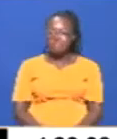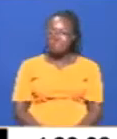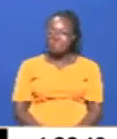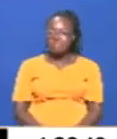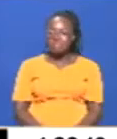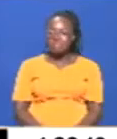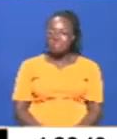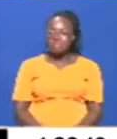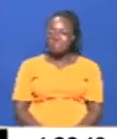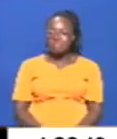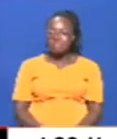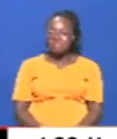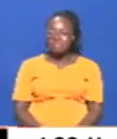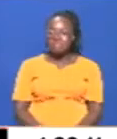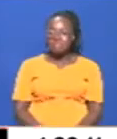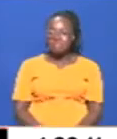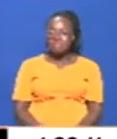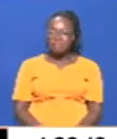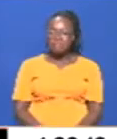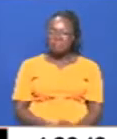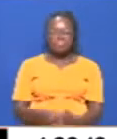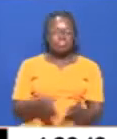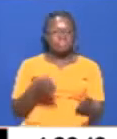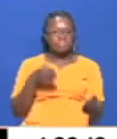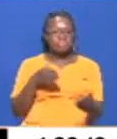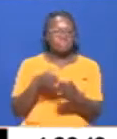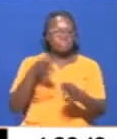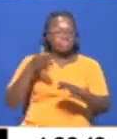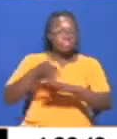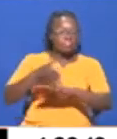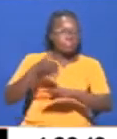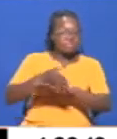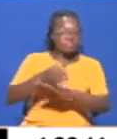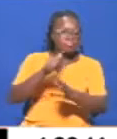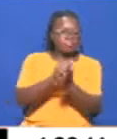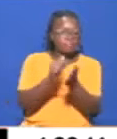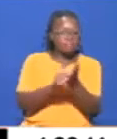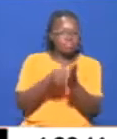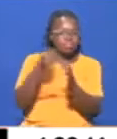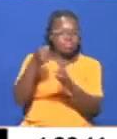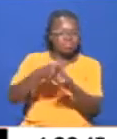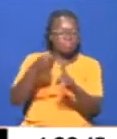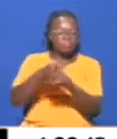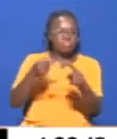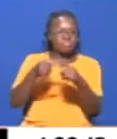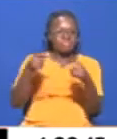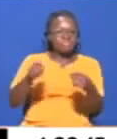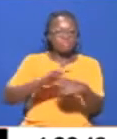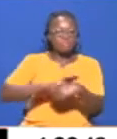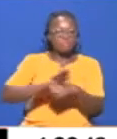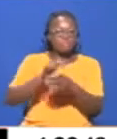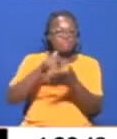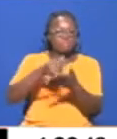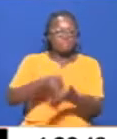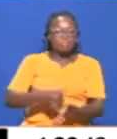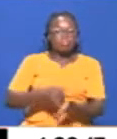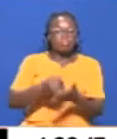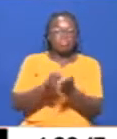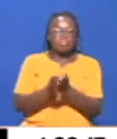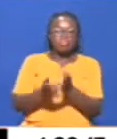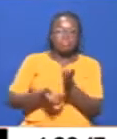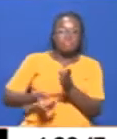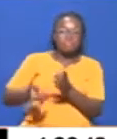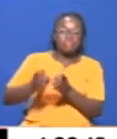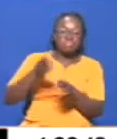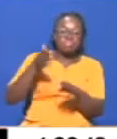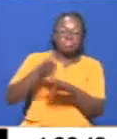Moving on, the anti-counterfeit agency now say the fight against COVID-19 has been hampered by an increase in